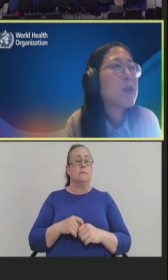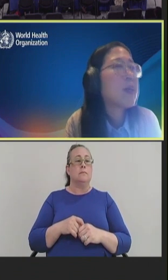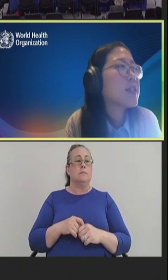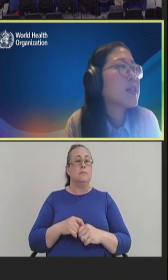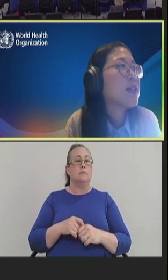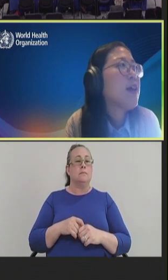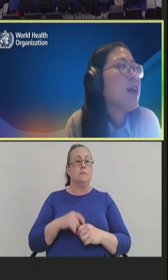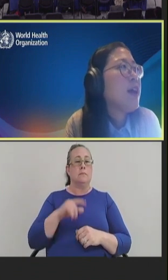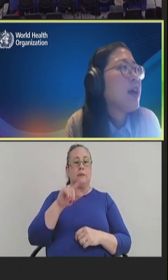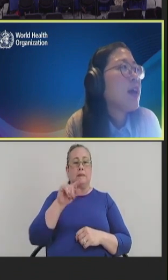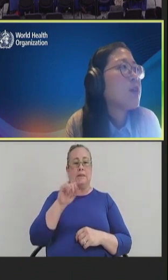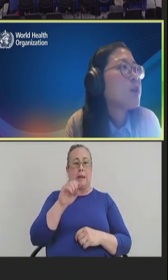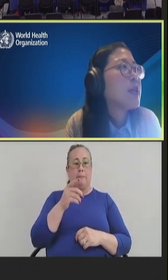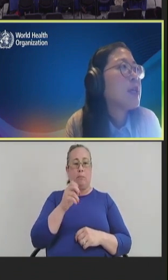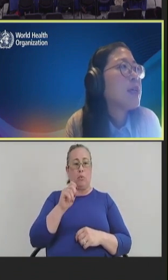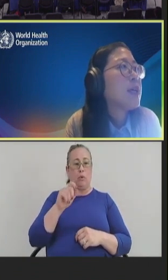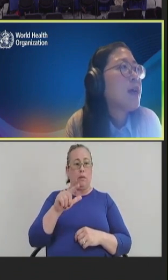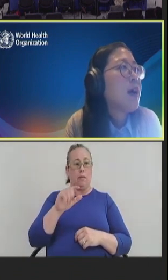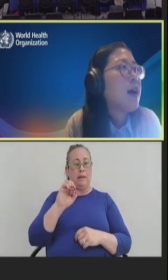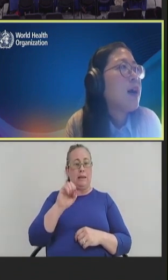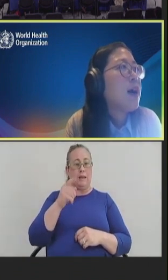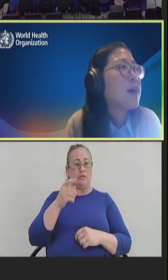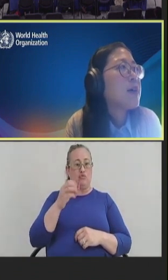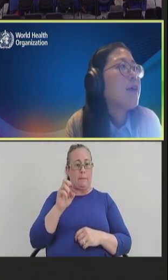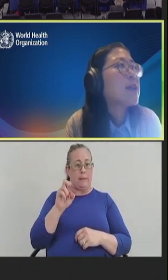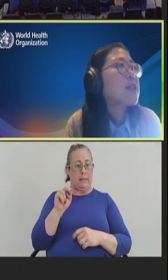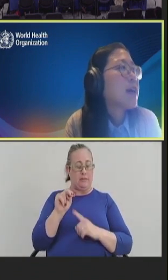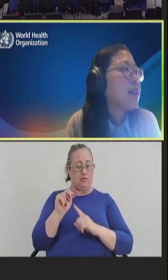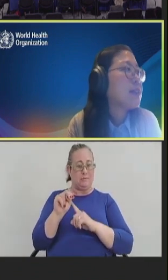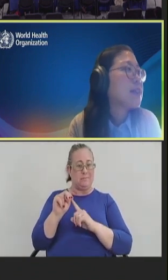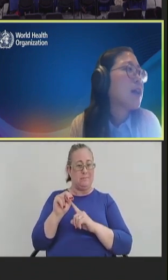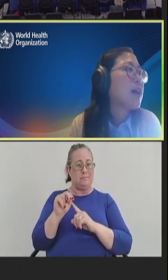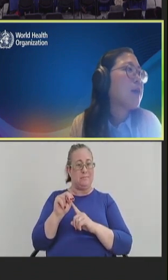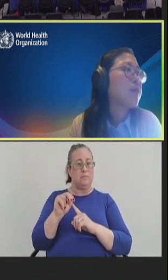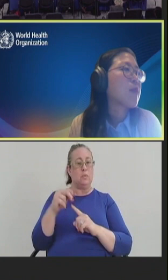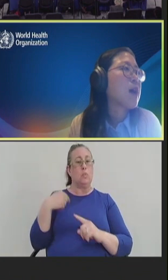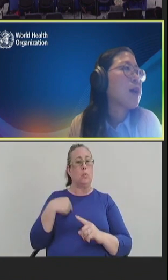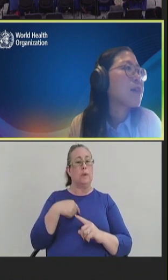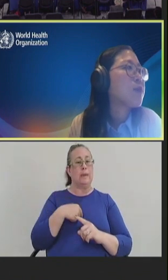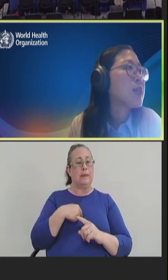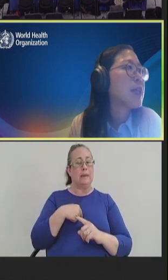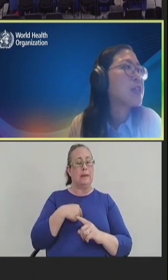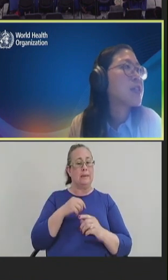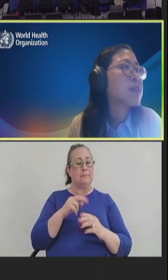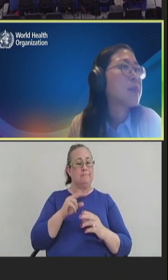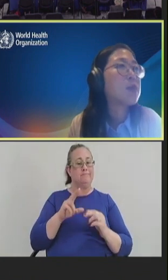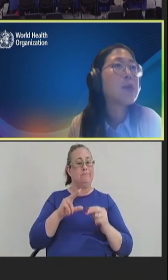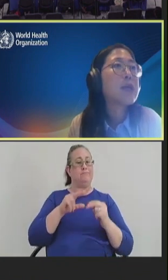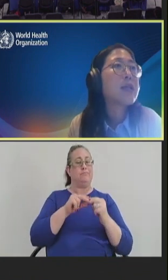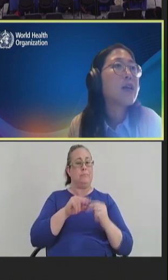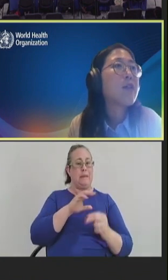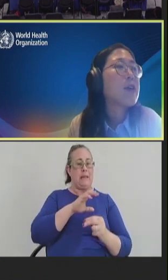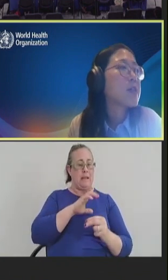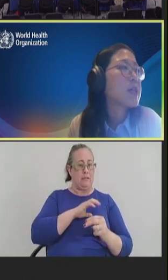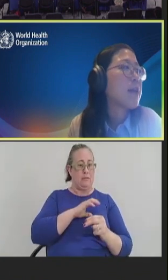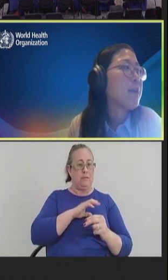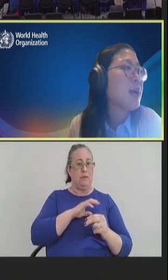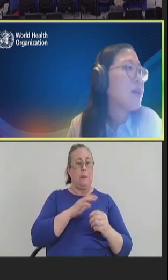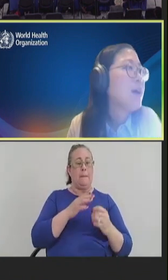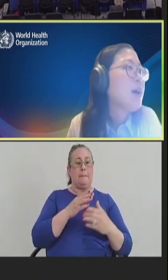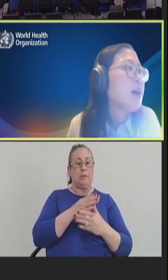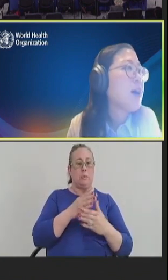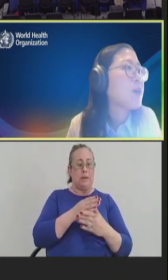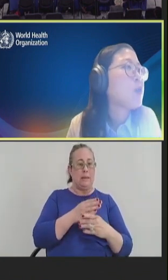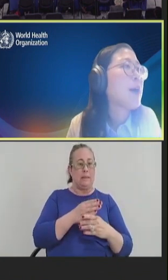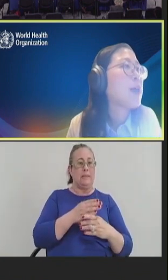temporal extrapolation, and we characterized a relationship between the coverage and